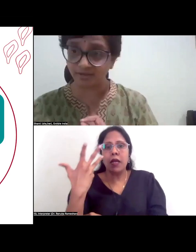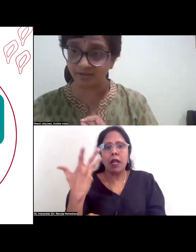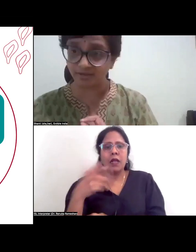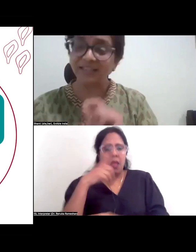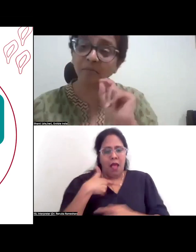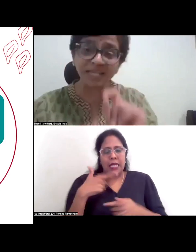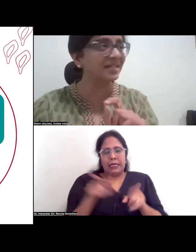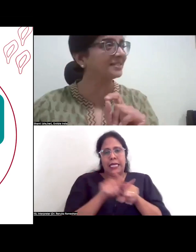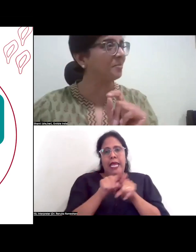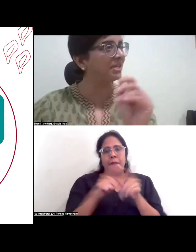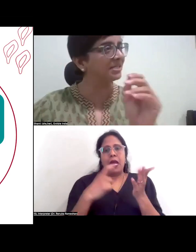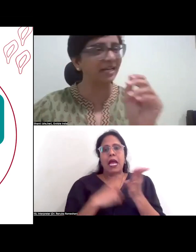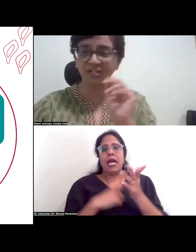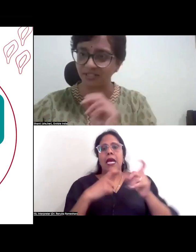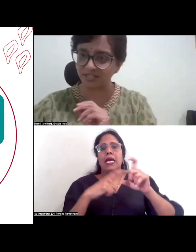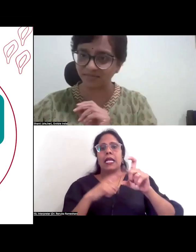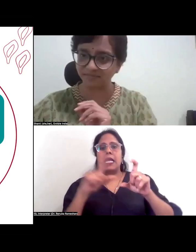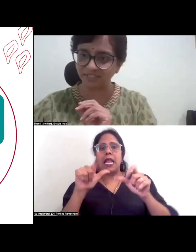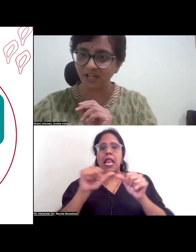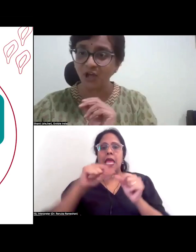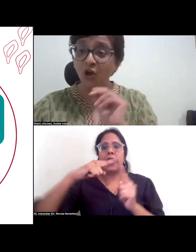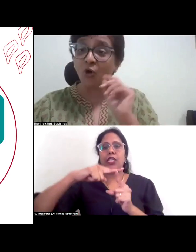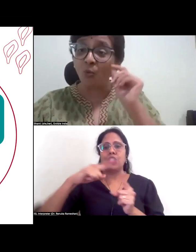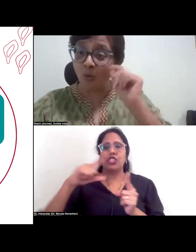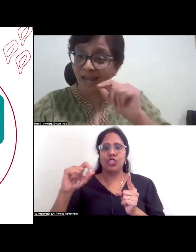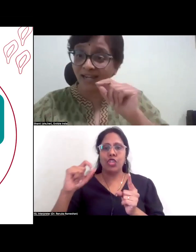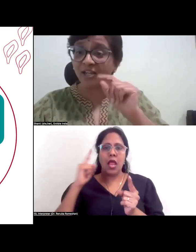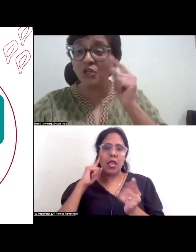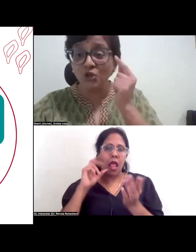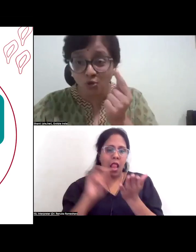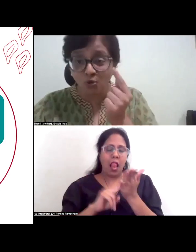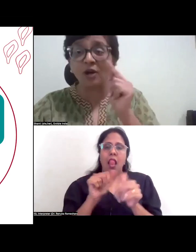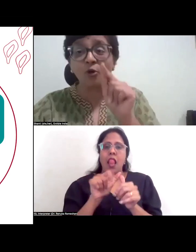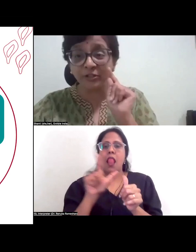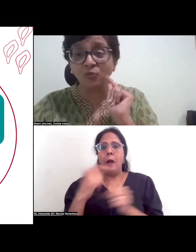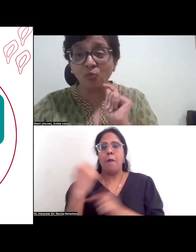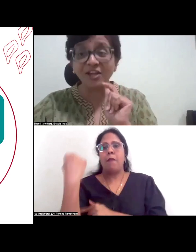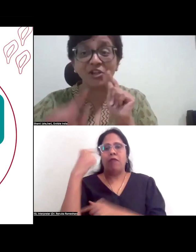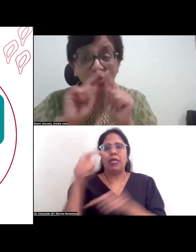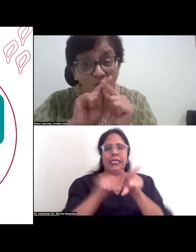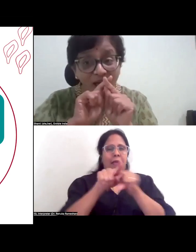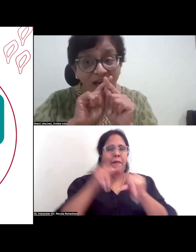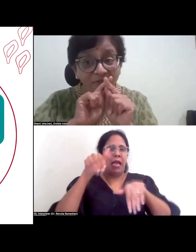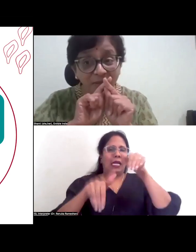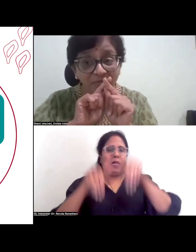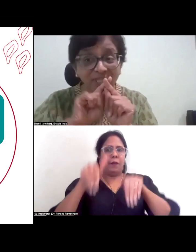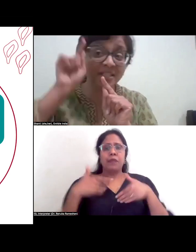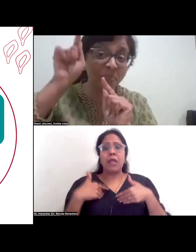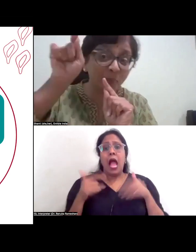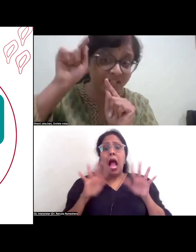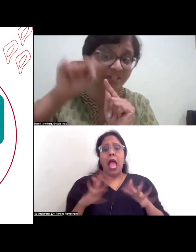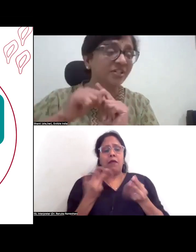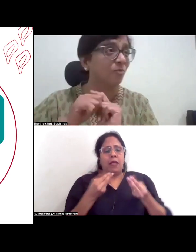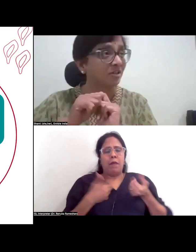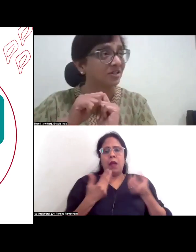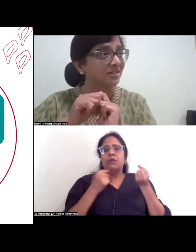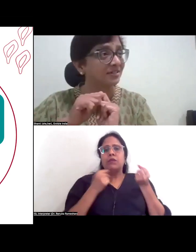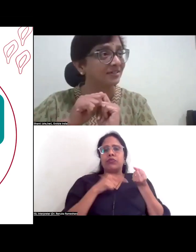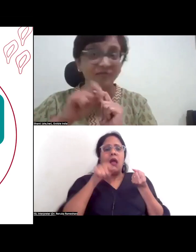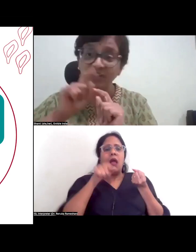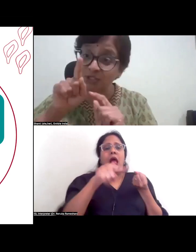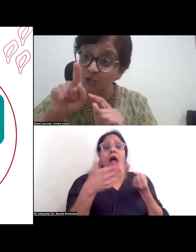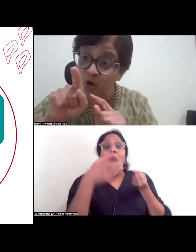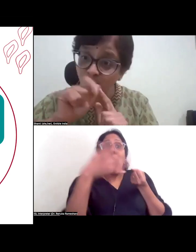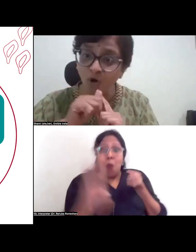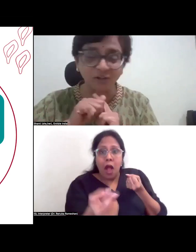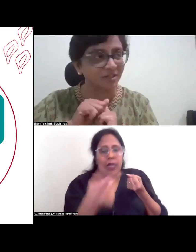want. The best example is elections. When you are going to vote, you have something the politician